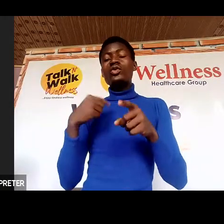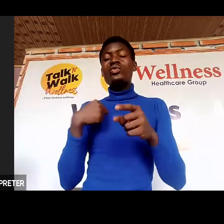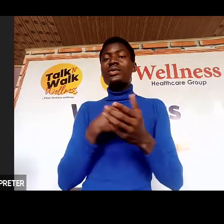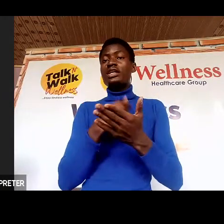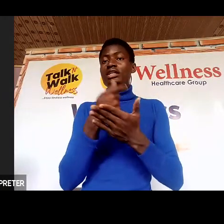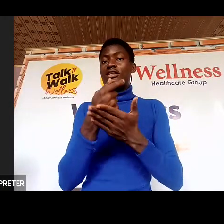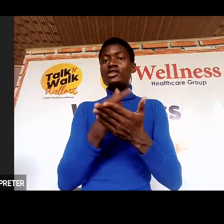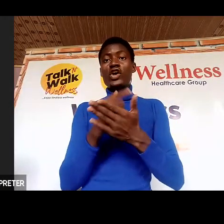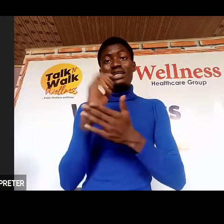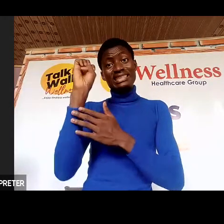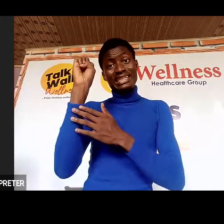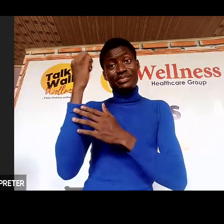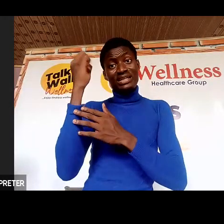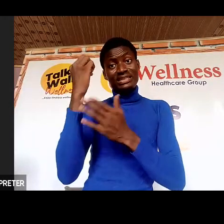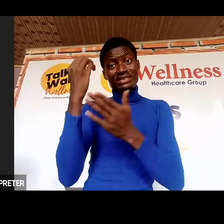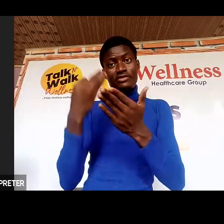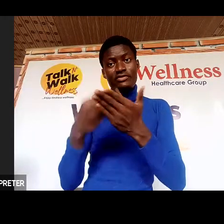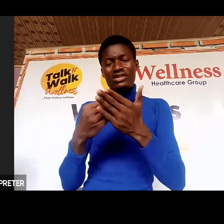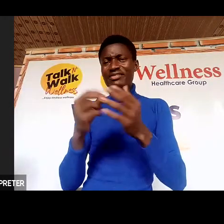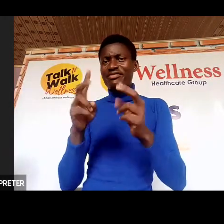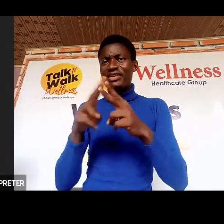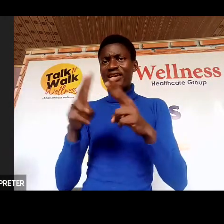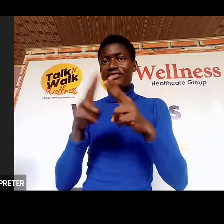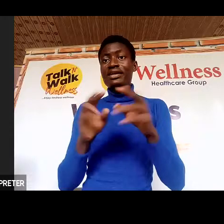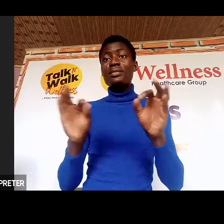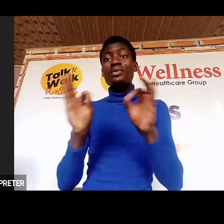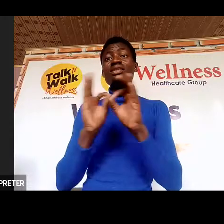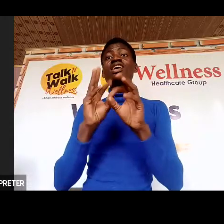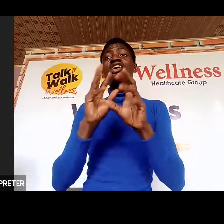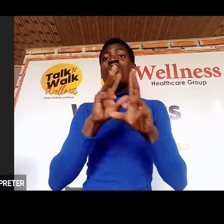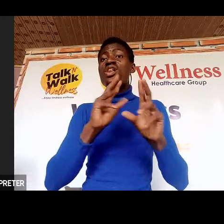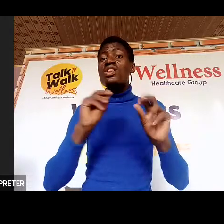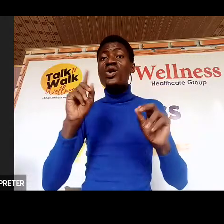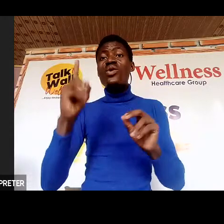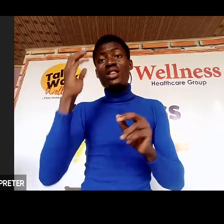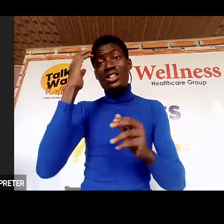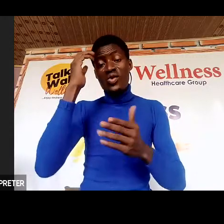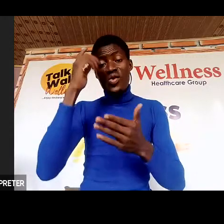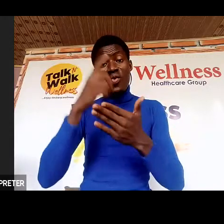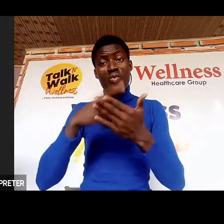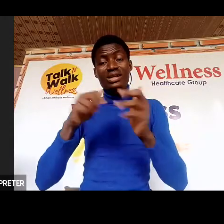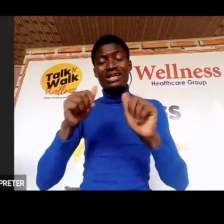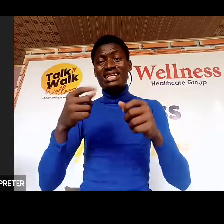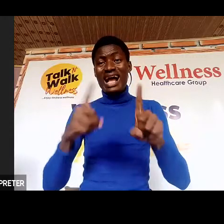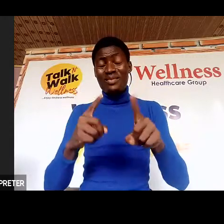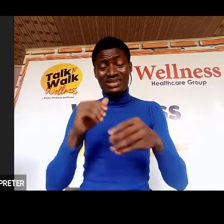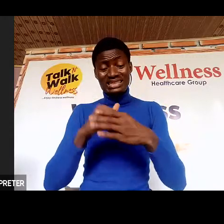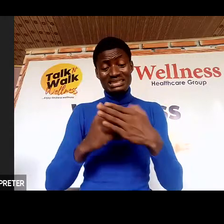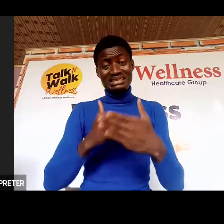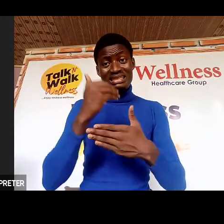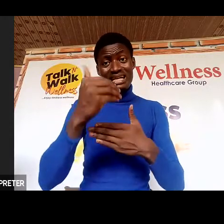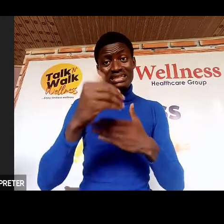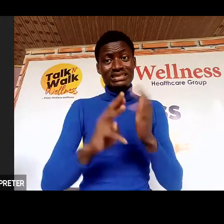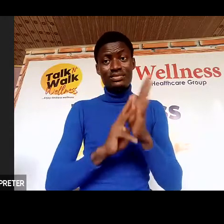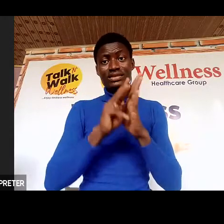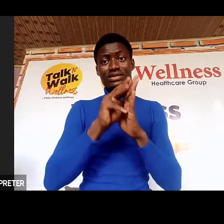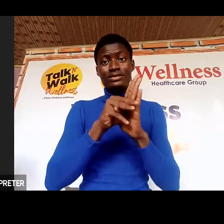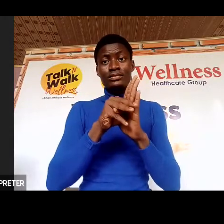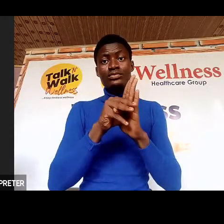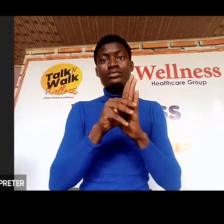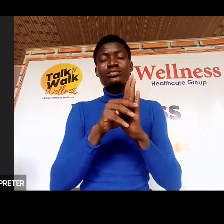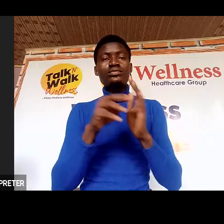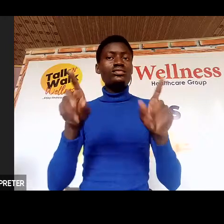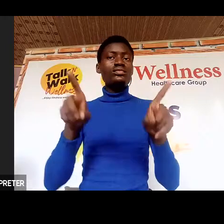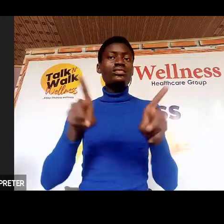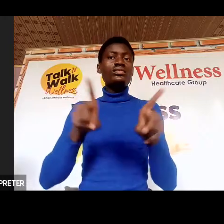not what's going to happen the next minute. You should be like my mother-in-law used to say, that when you have the money in your purse, you